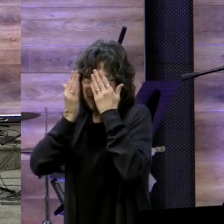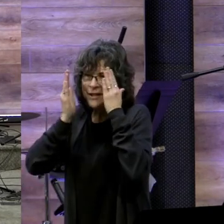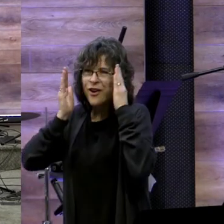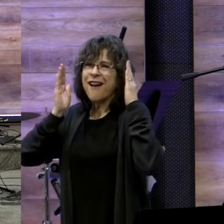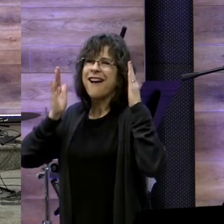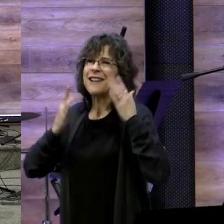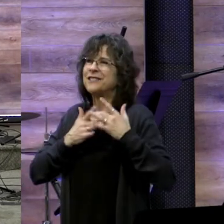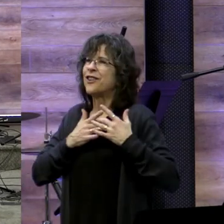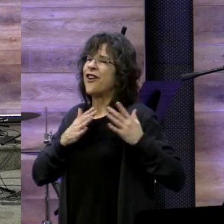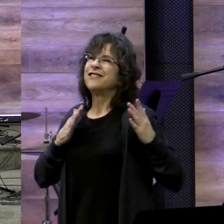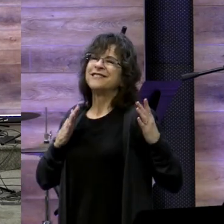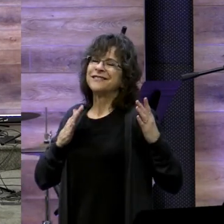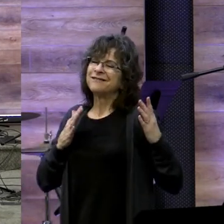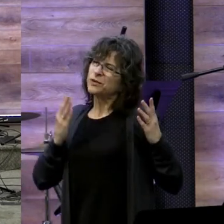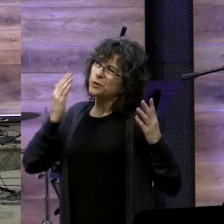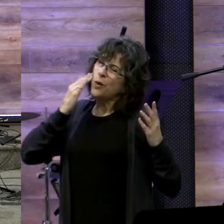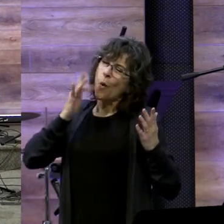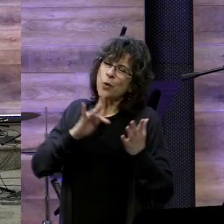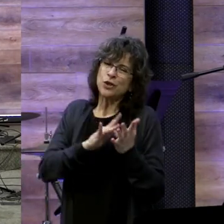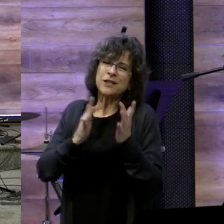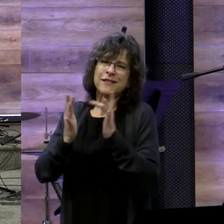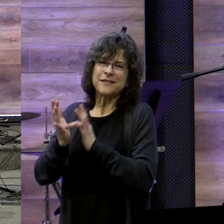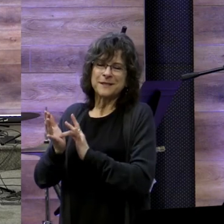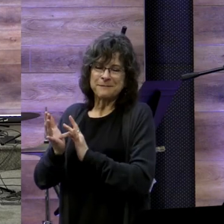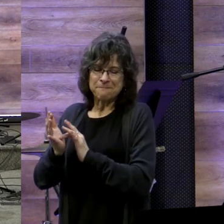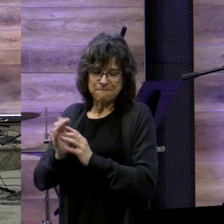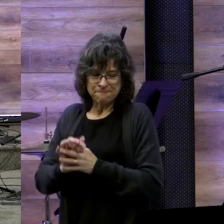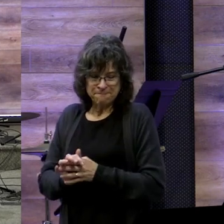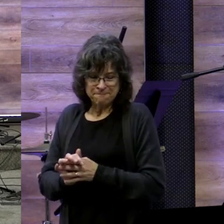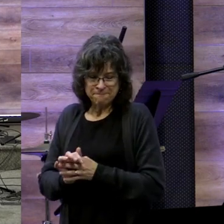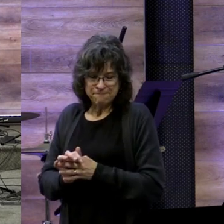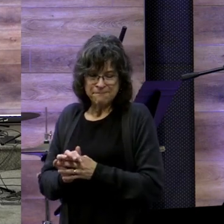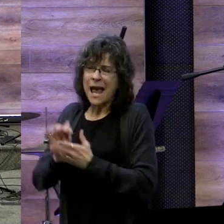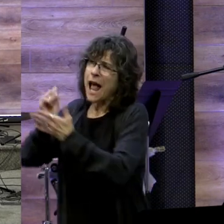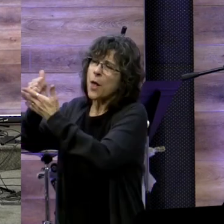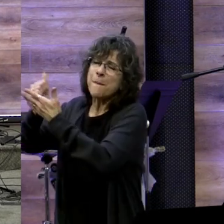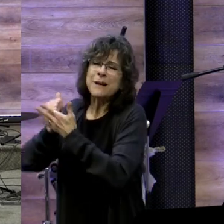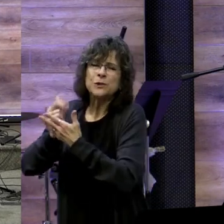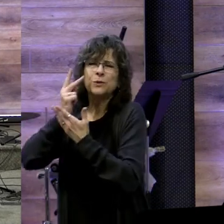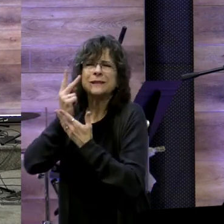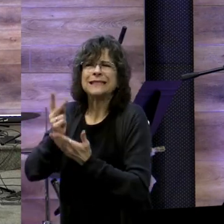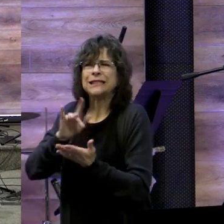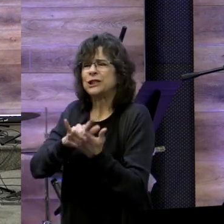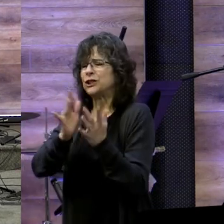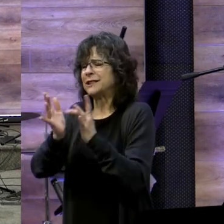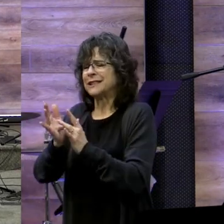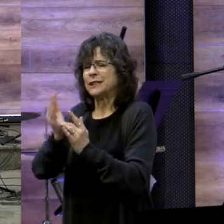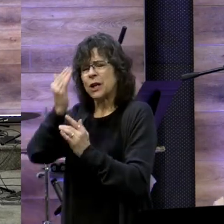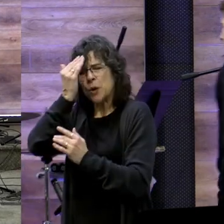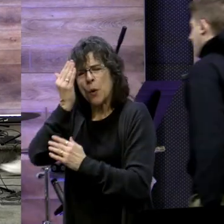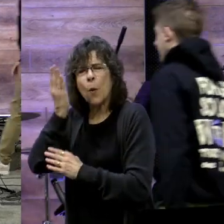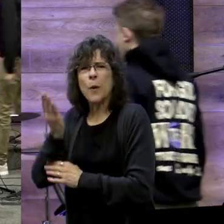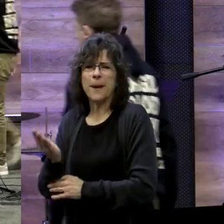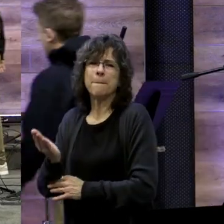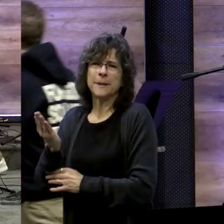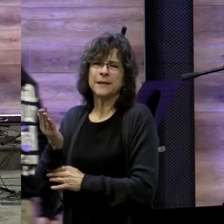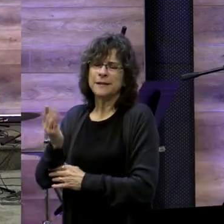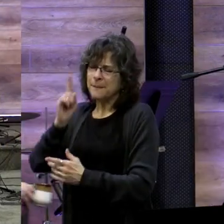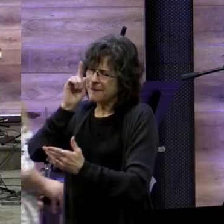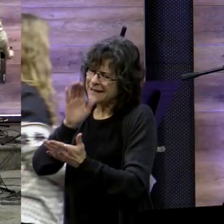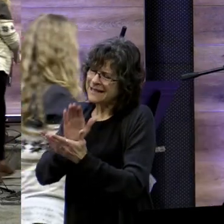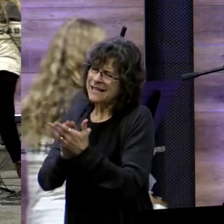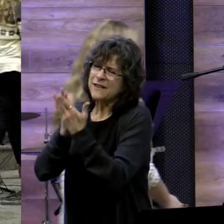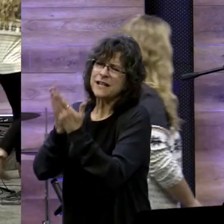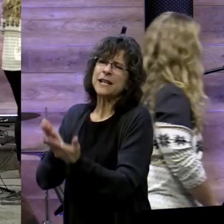to the identity of Jesus. Would you help us to see him, to know him, to believe in